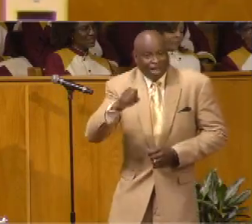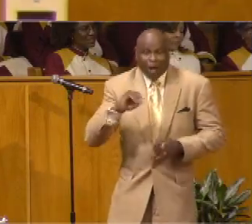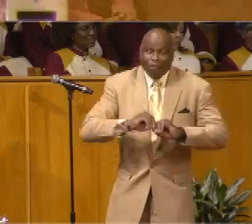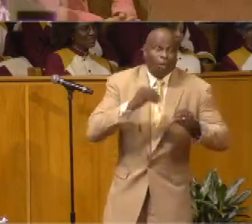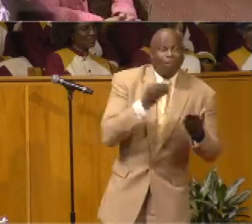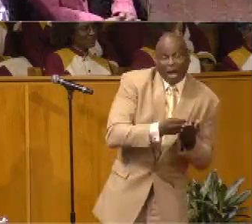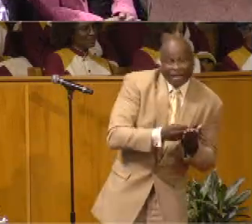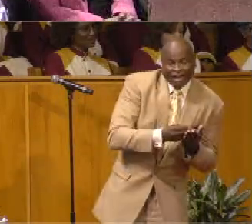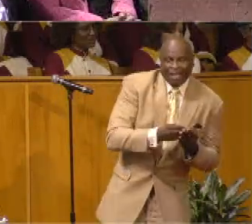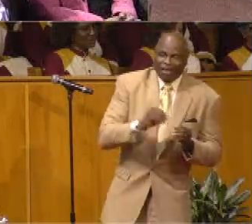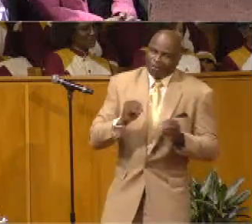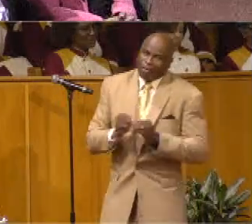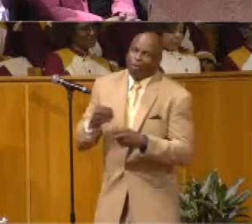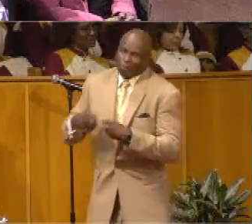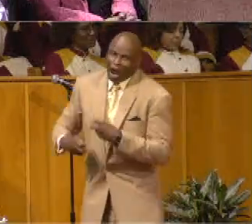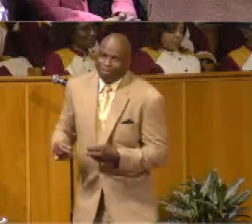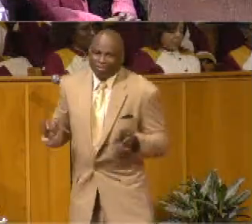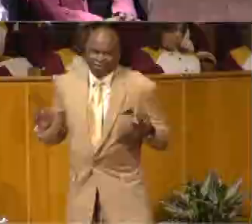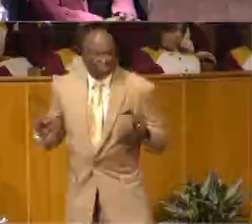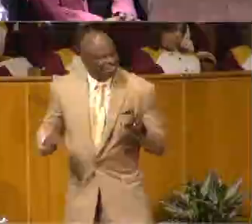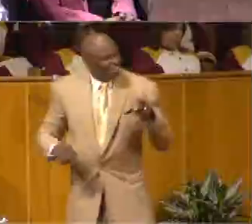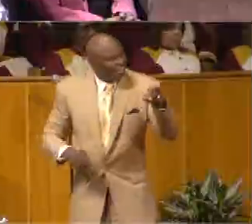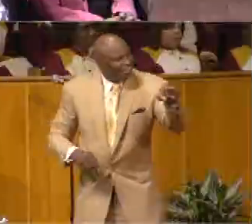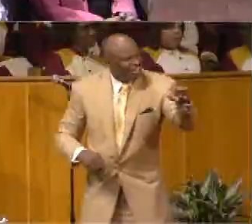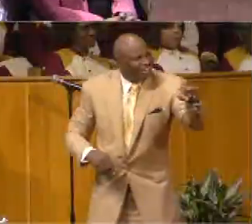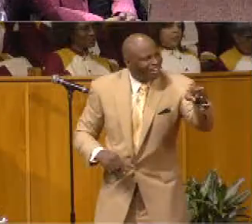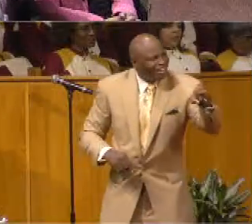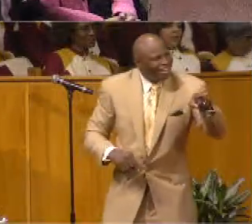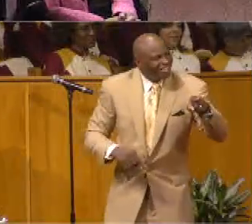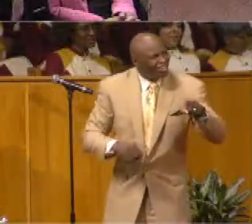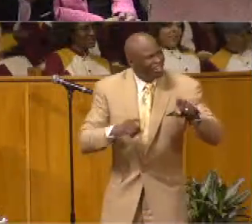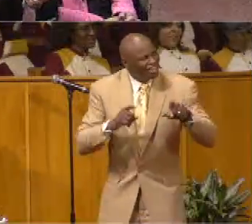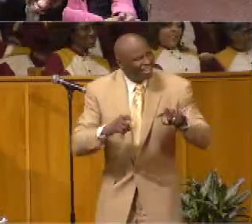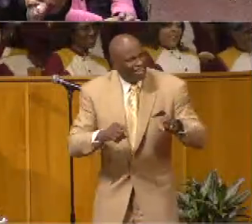money, you are not saved."